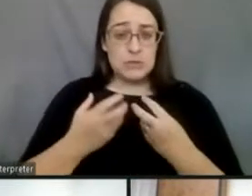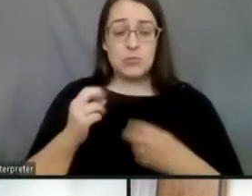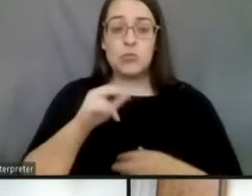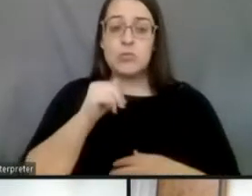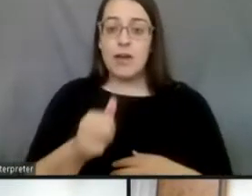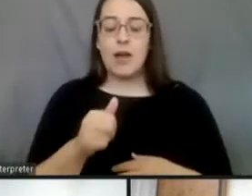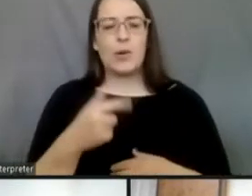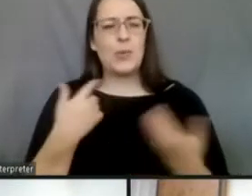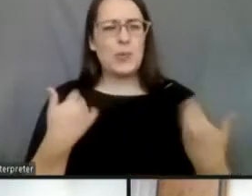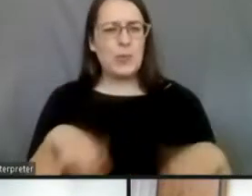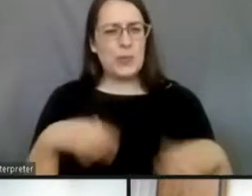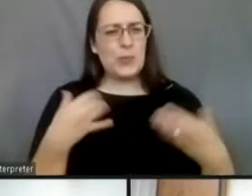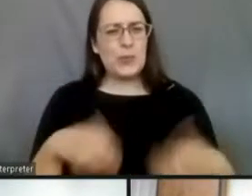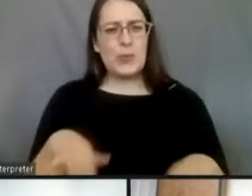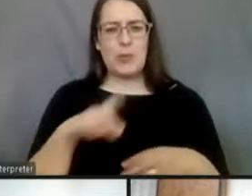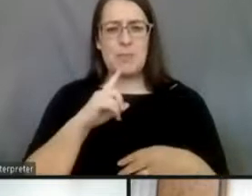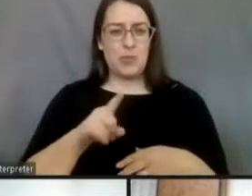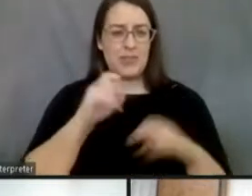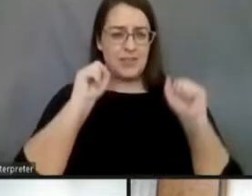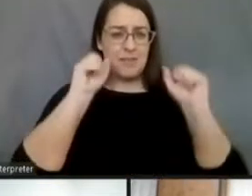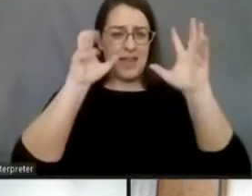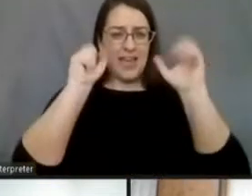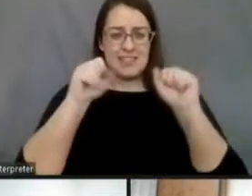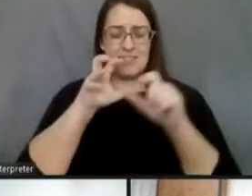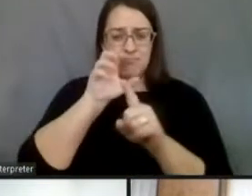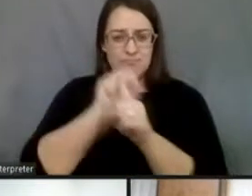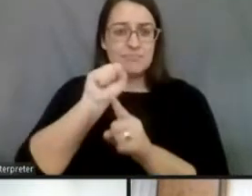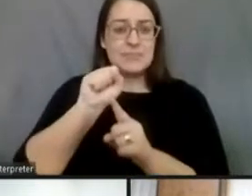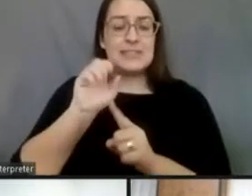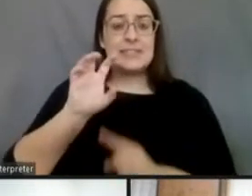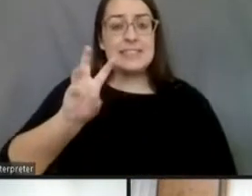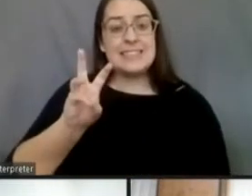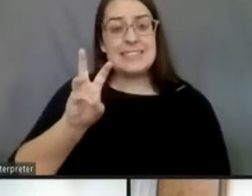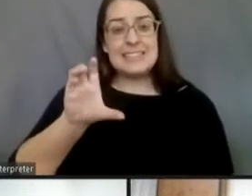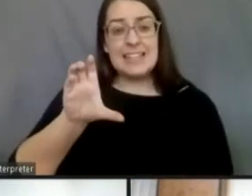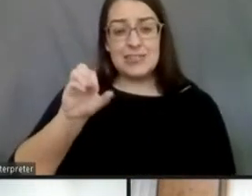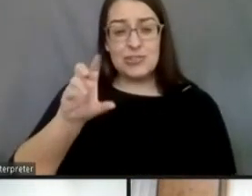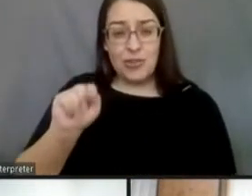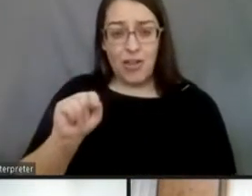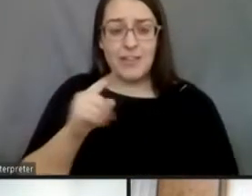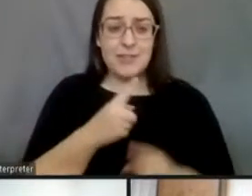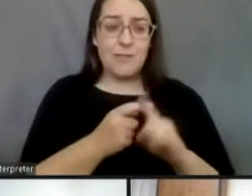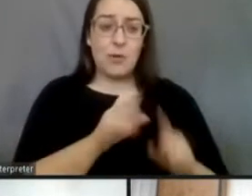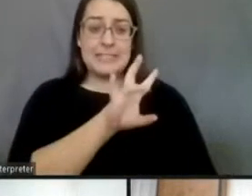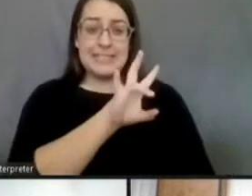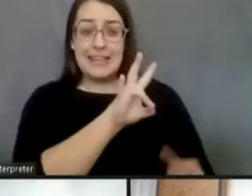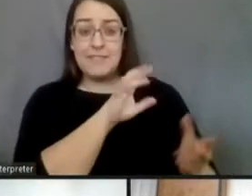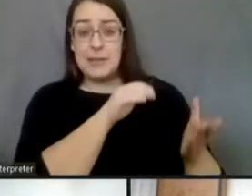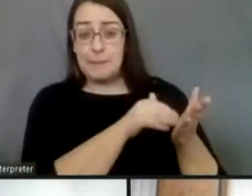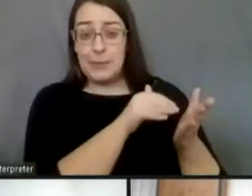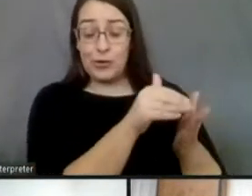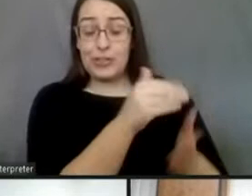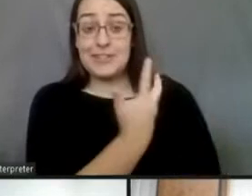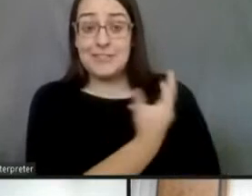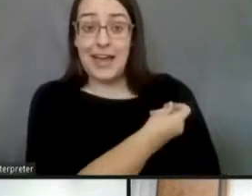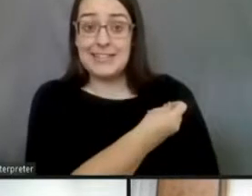surveillance system we have that we detected 6 clots out of 7 million vaccines. Unbelievable. I think that makes me feel